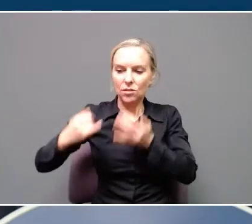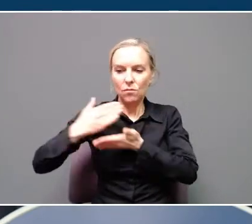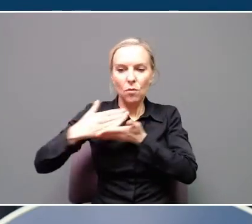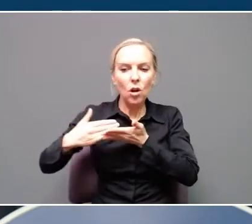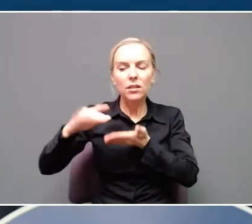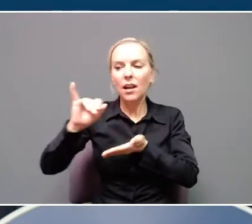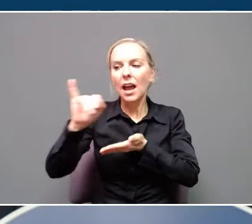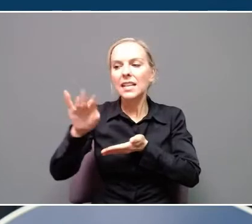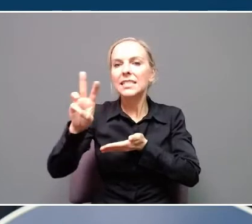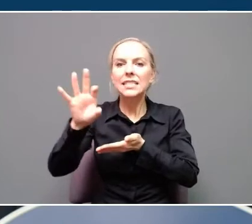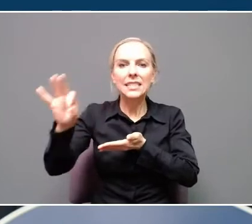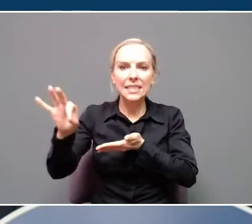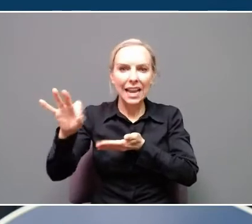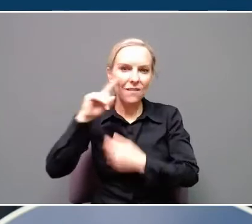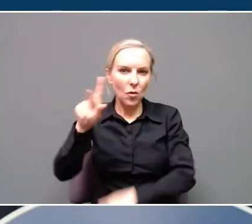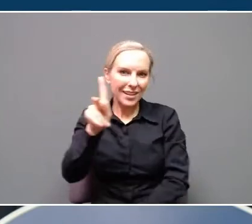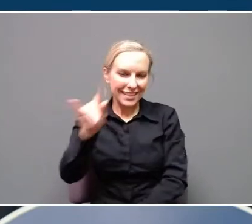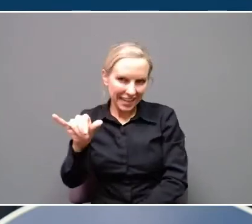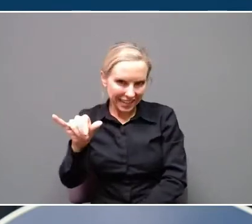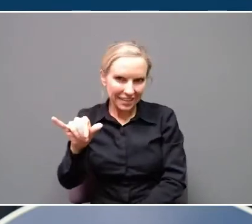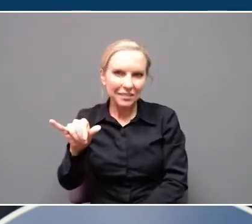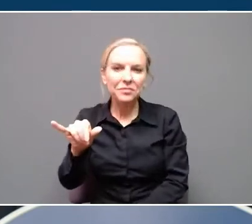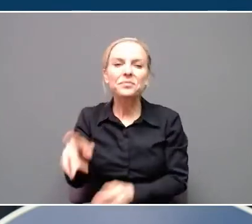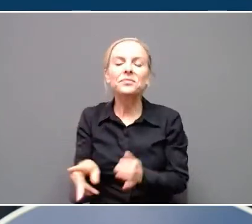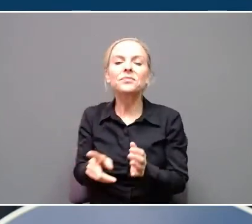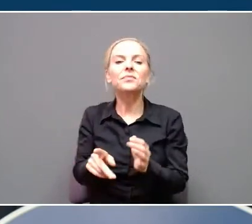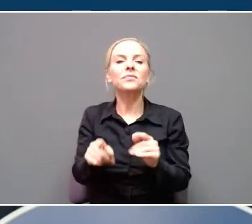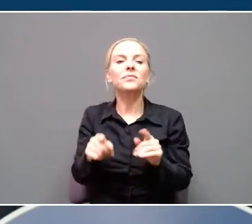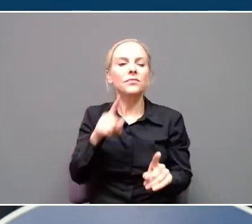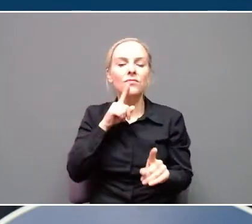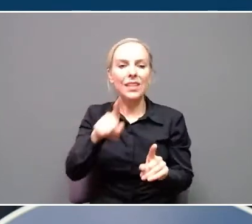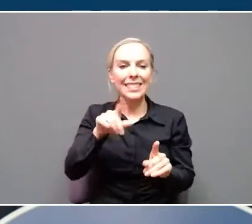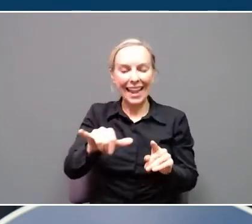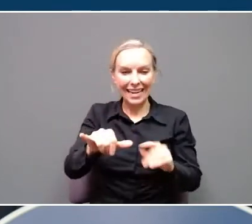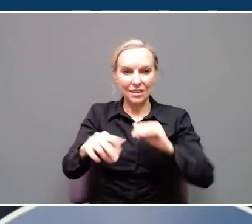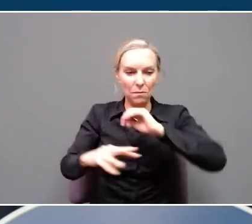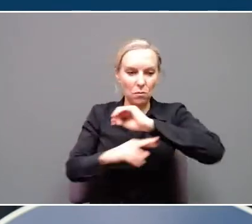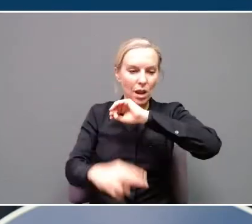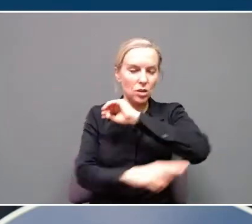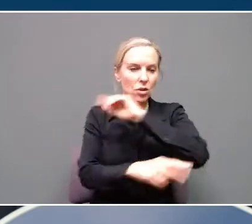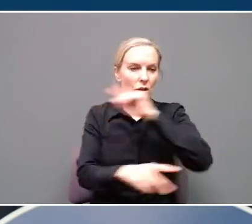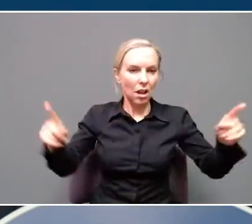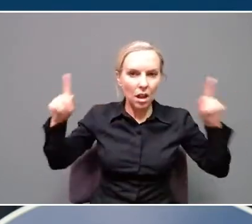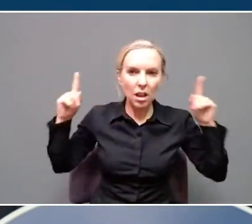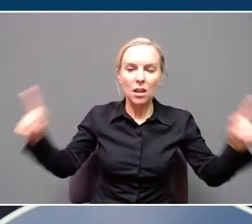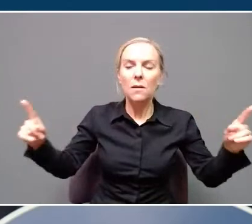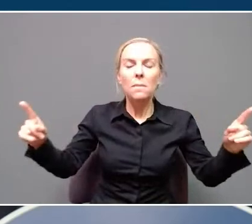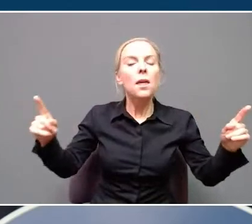for Kentucky. So it's both the beginning of this stretch, but it also marks